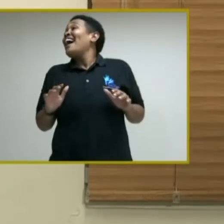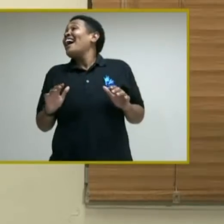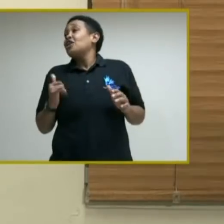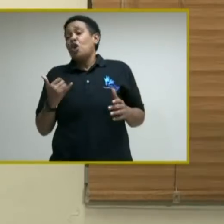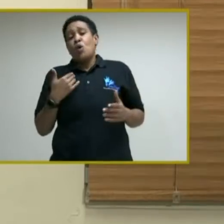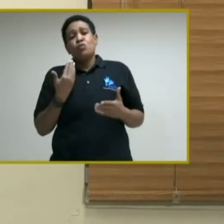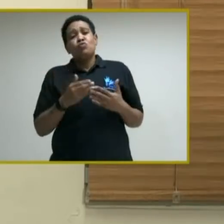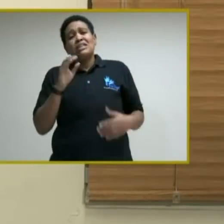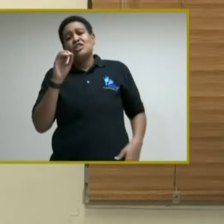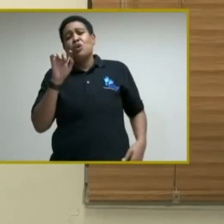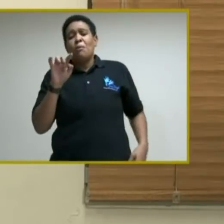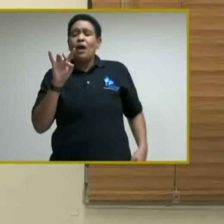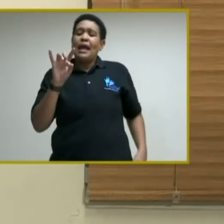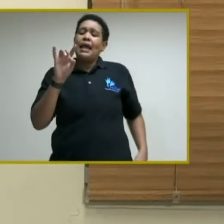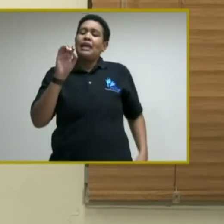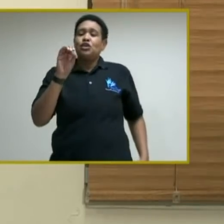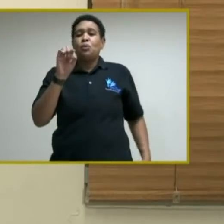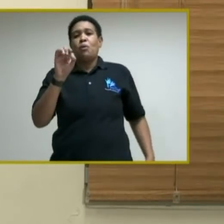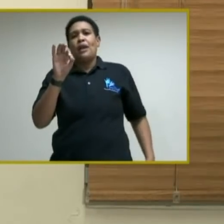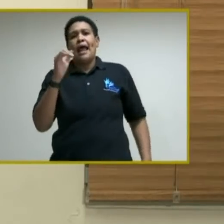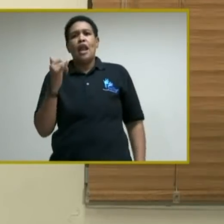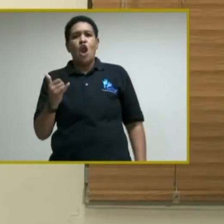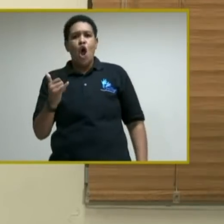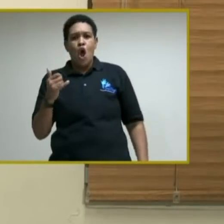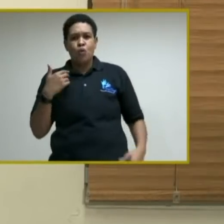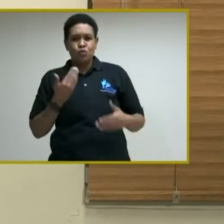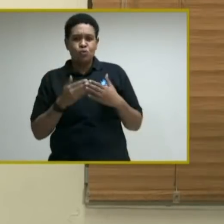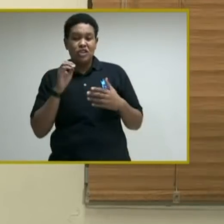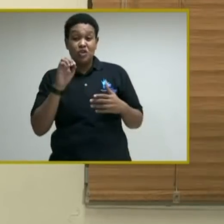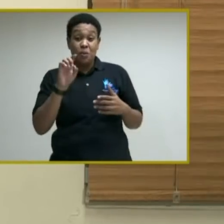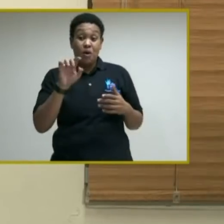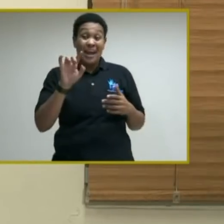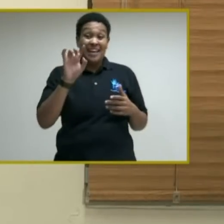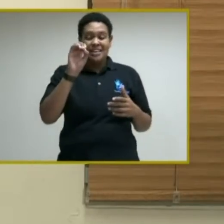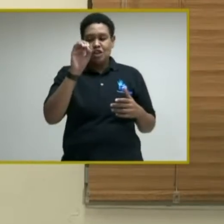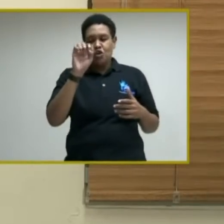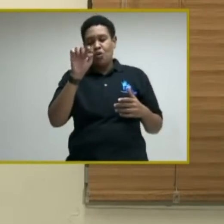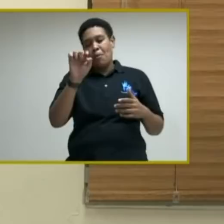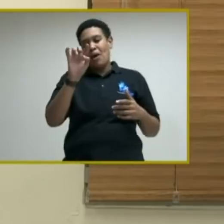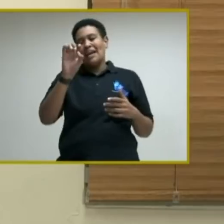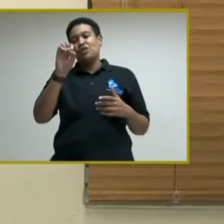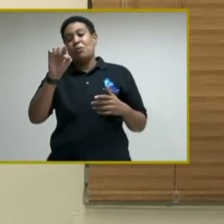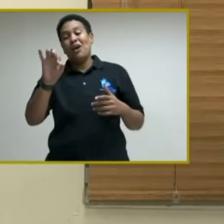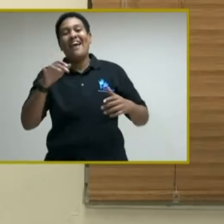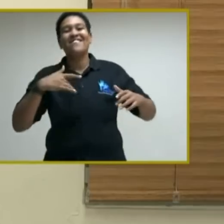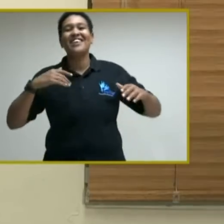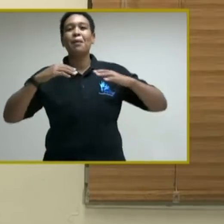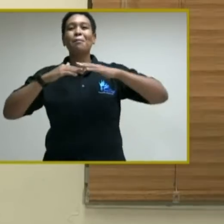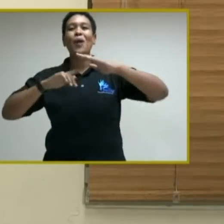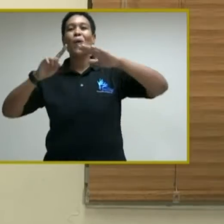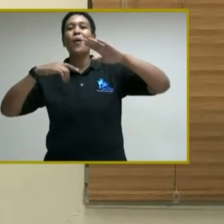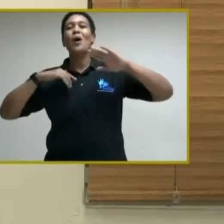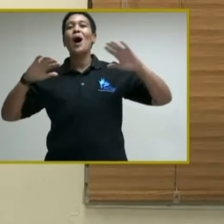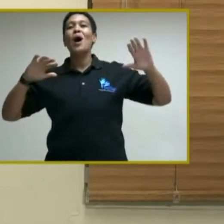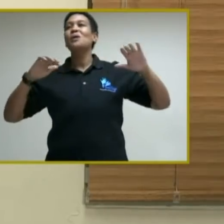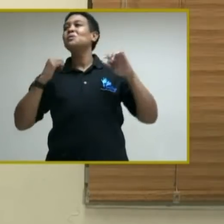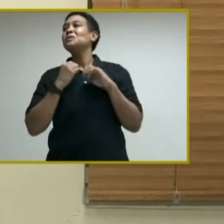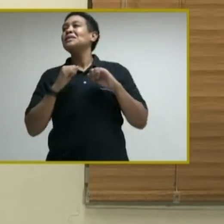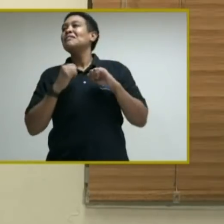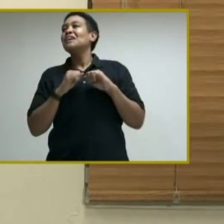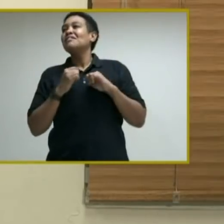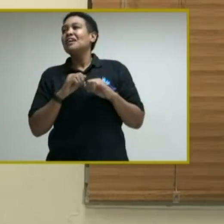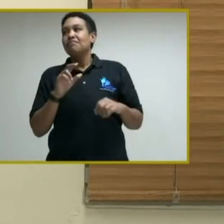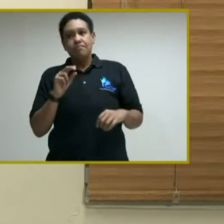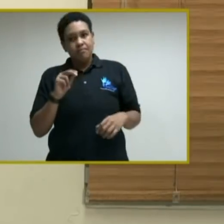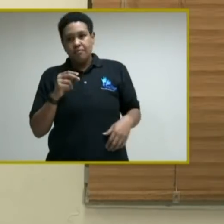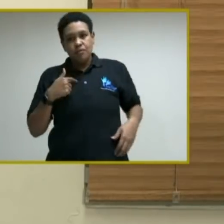0.8, 0.9 now. Even though we're below 1, we can't be safe. What we have to do is